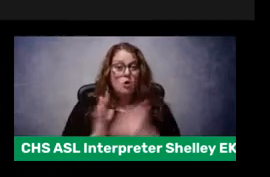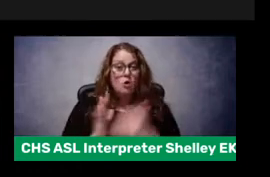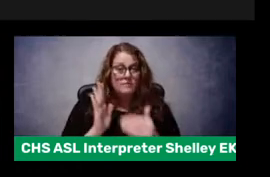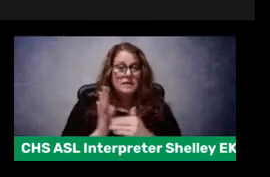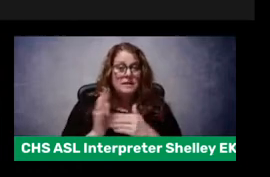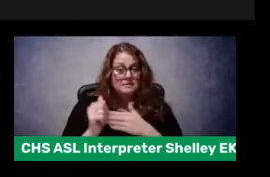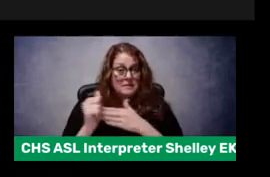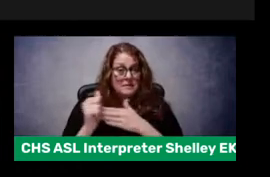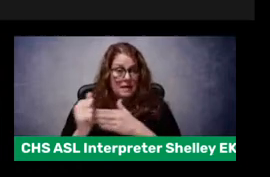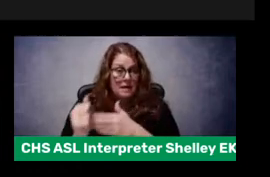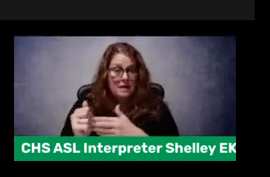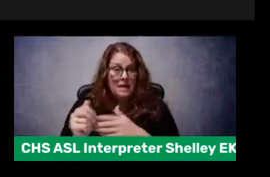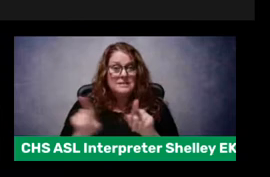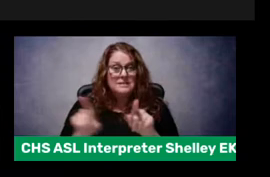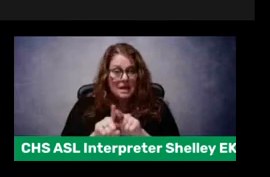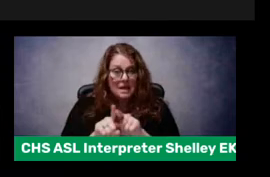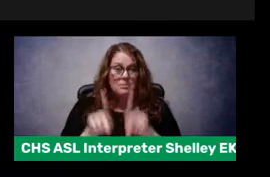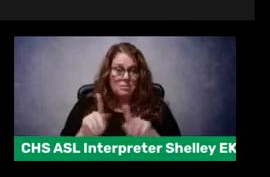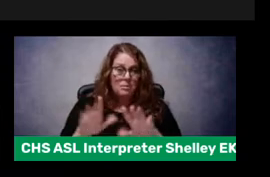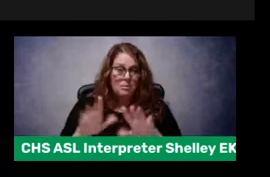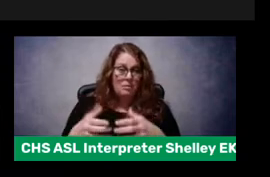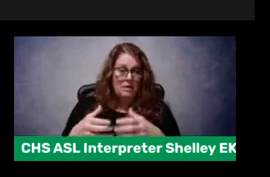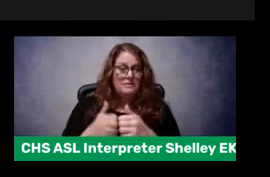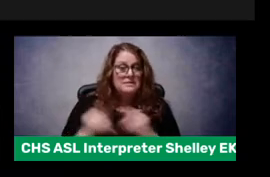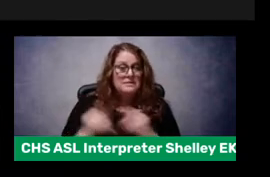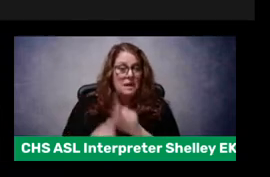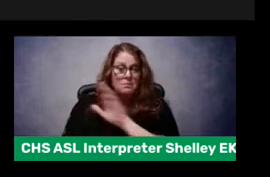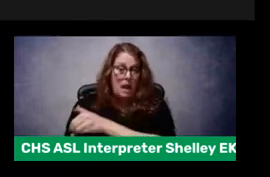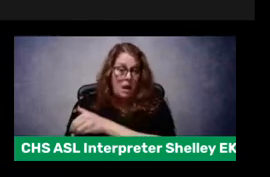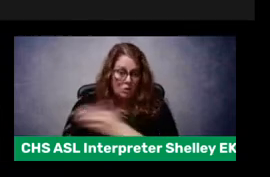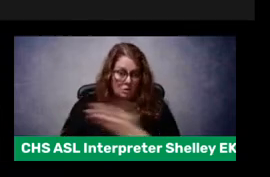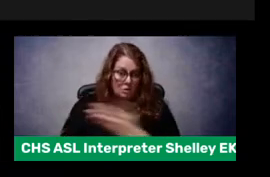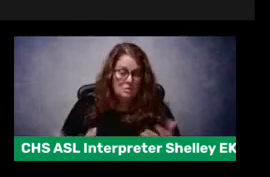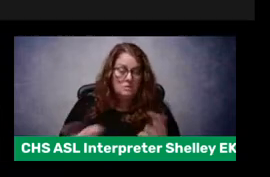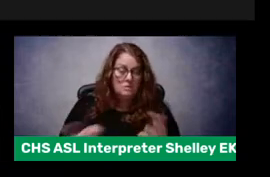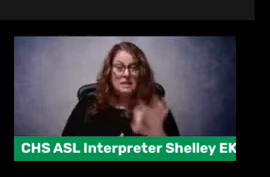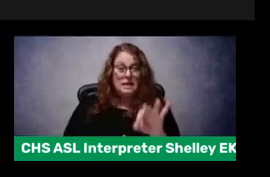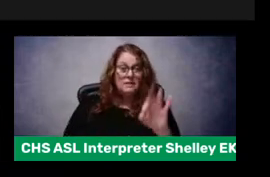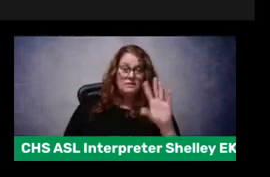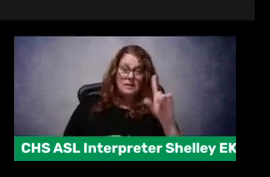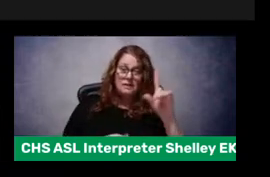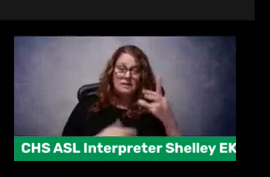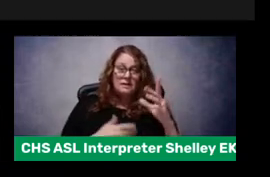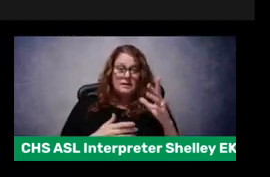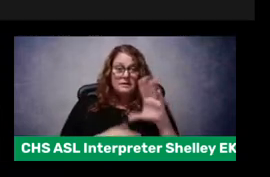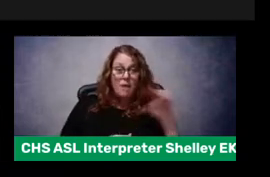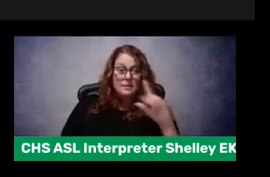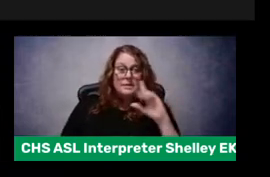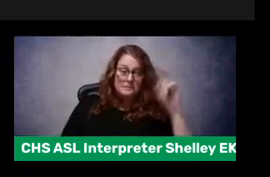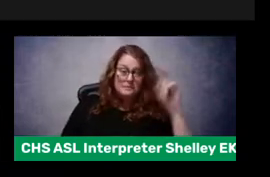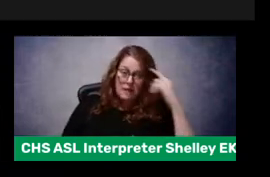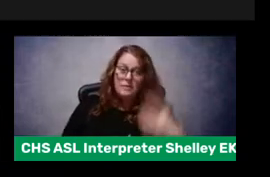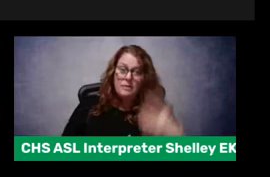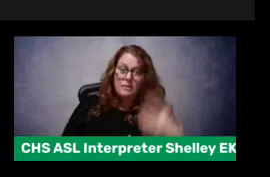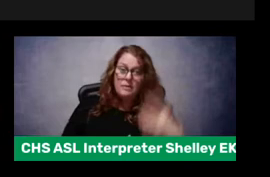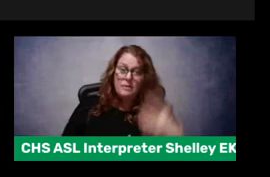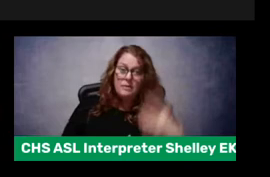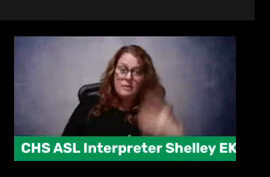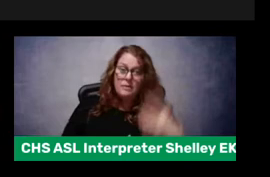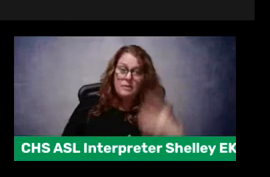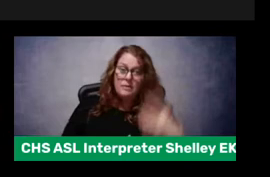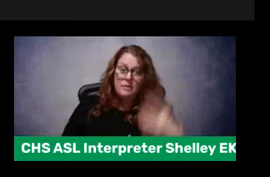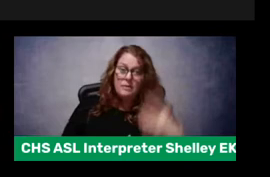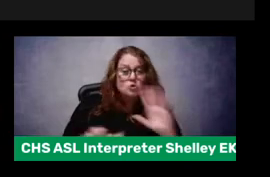by is the same people that have the same power, whether that's capitalists that have assets such as grocery stores or